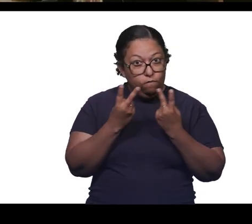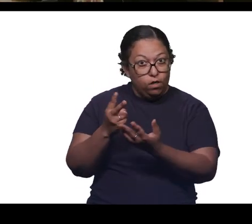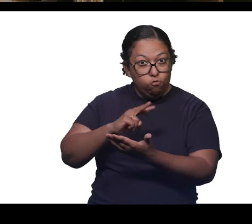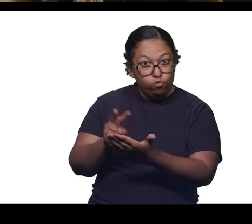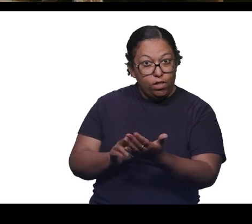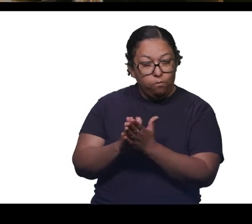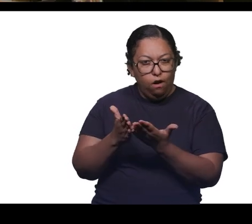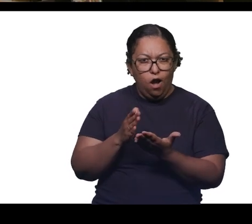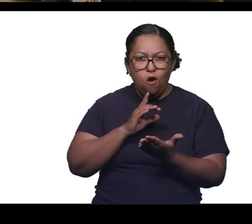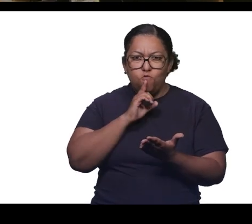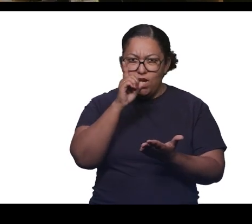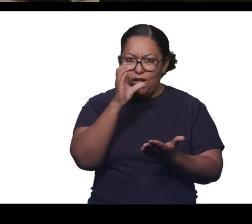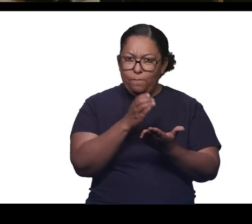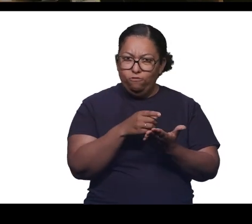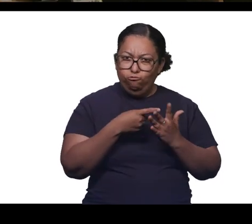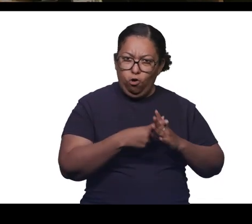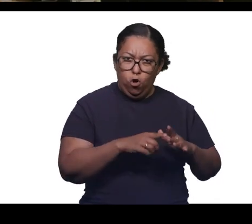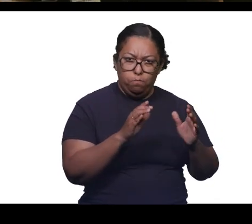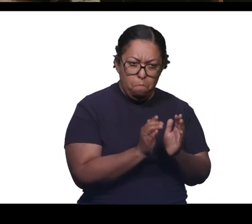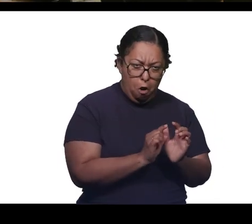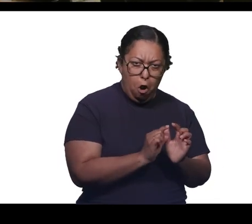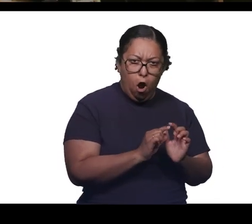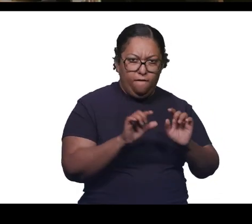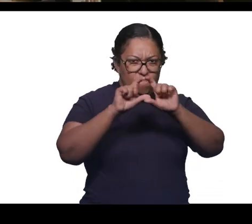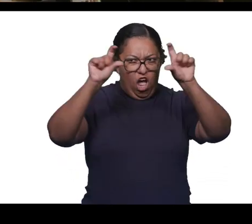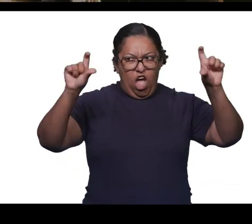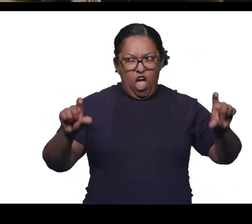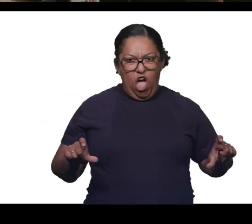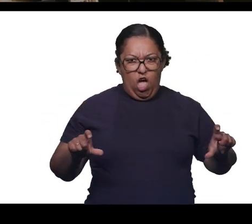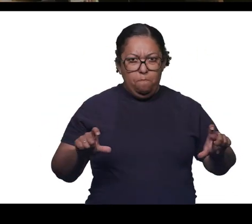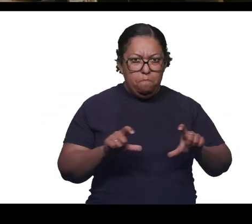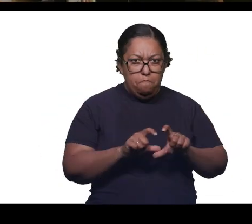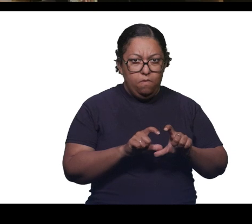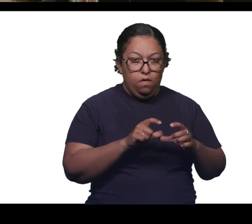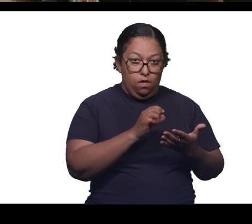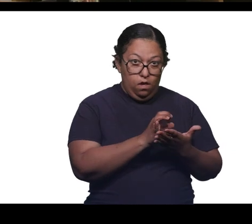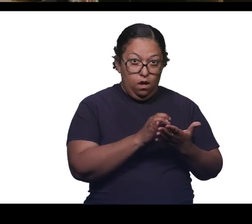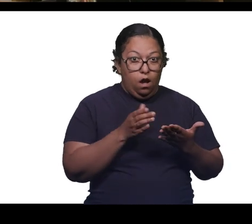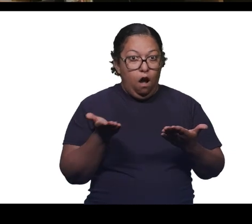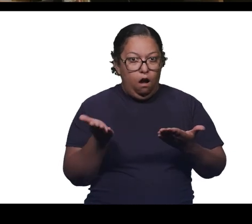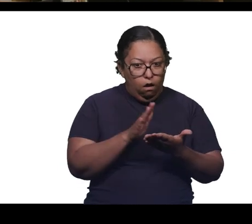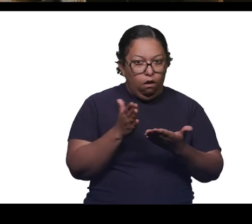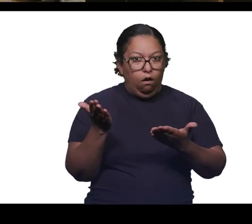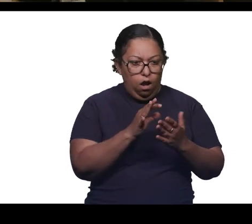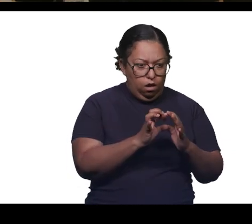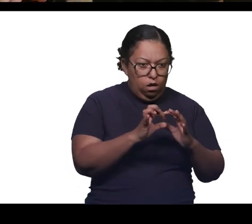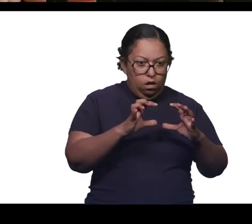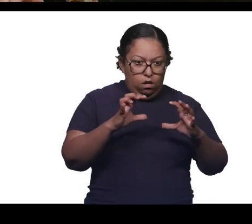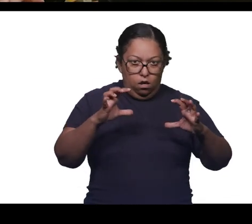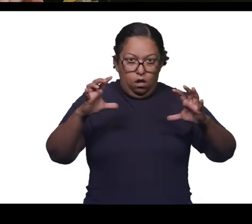start really small with a really big frame and margin around them. But throughout the story, they get bigger and bigger and